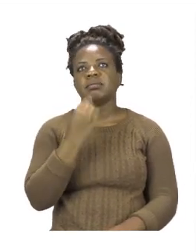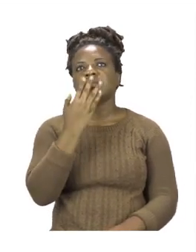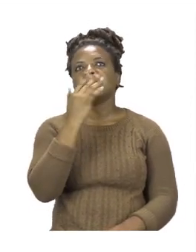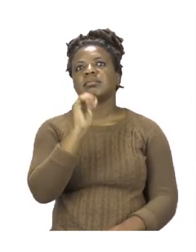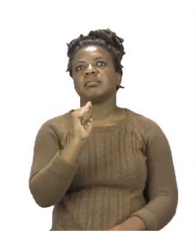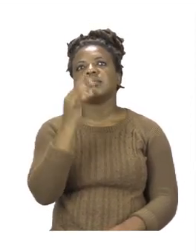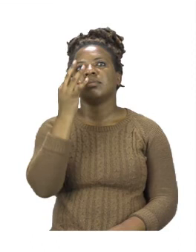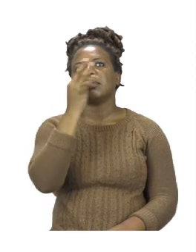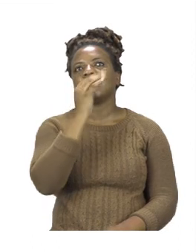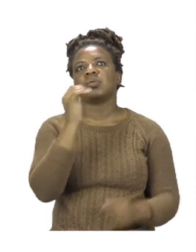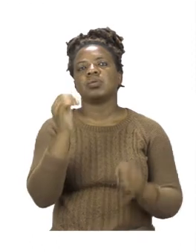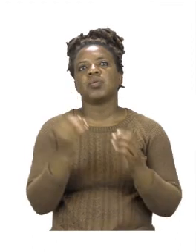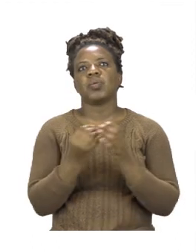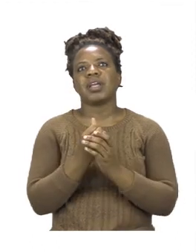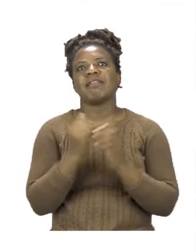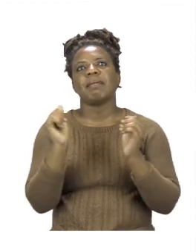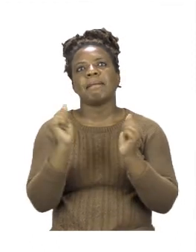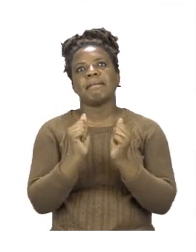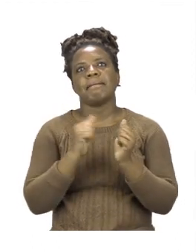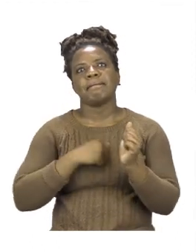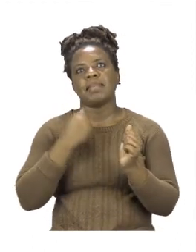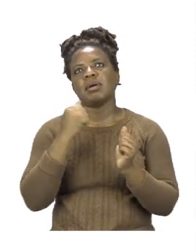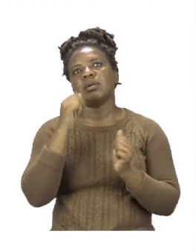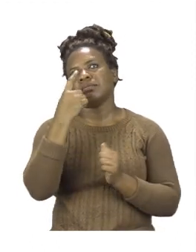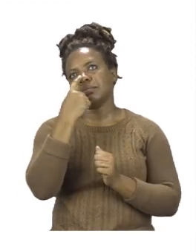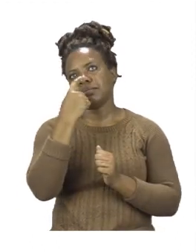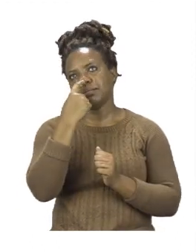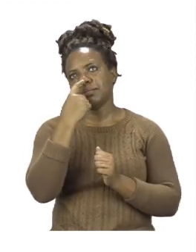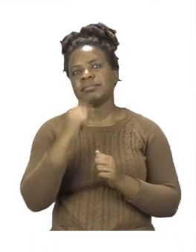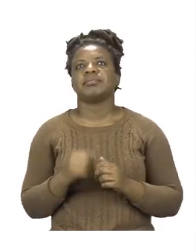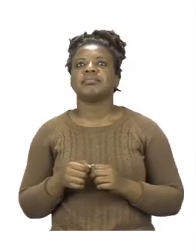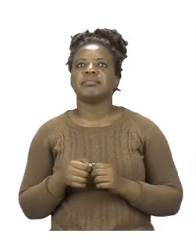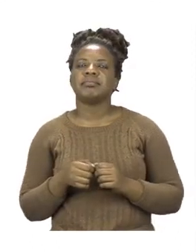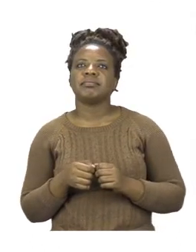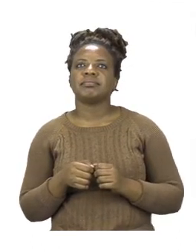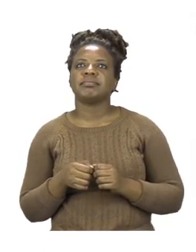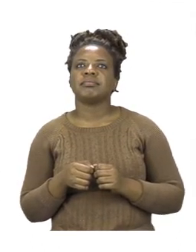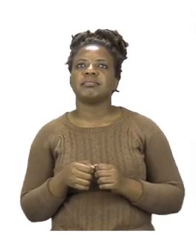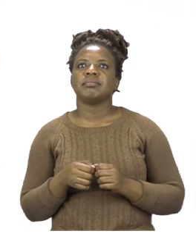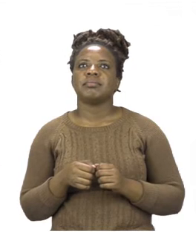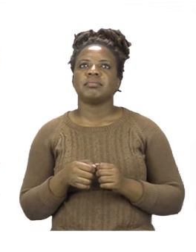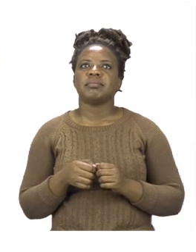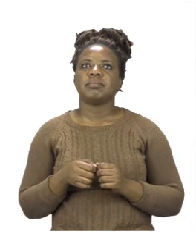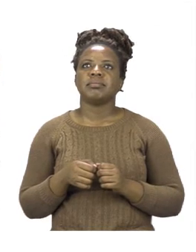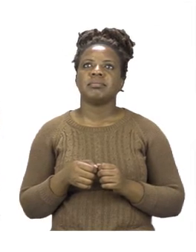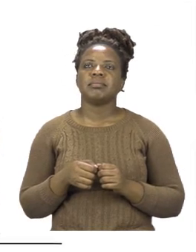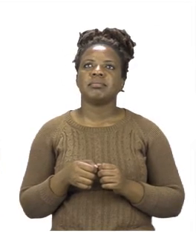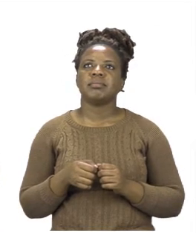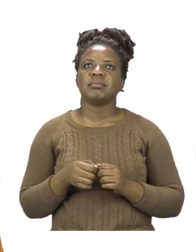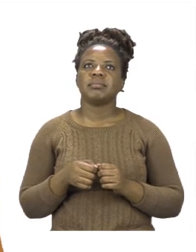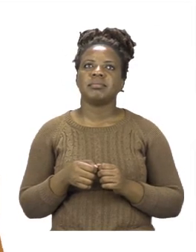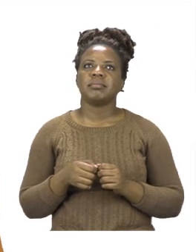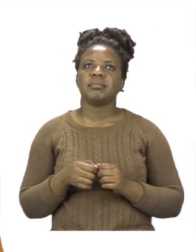smell a rose with my nose. The one that we are going to